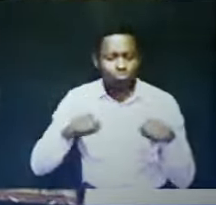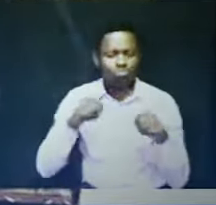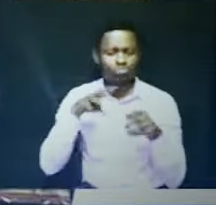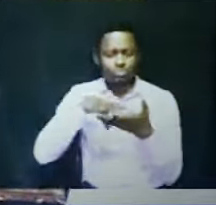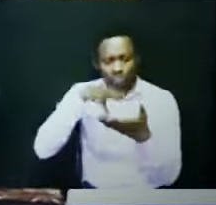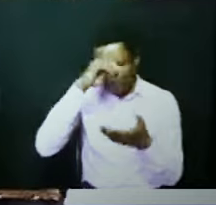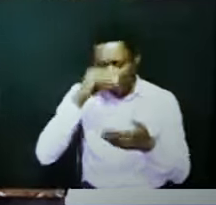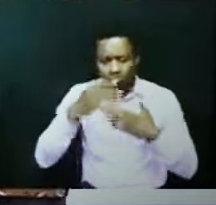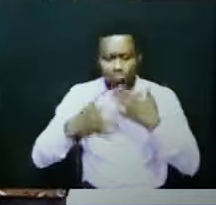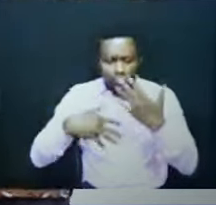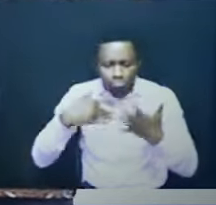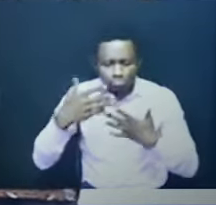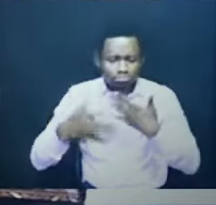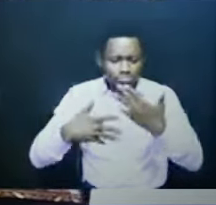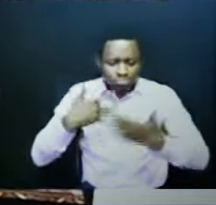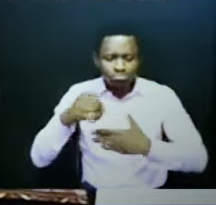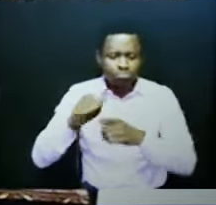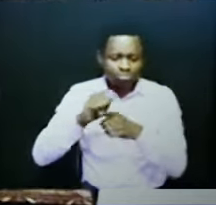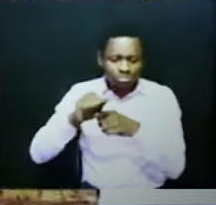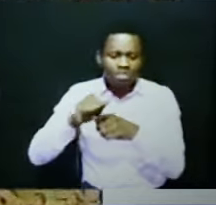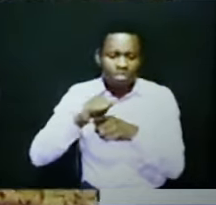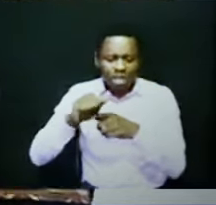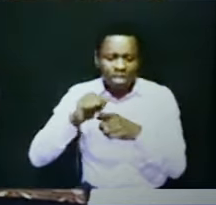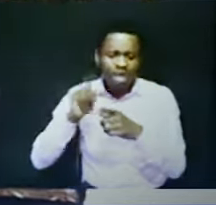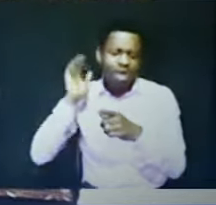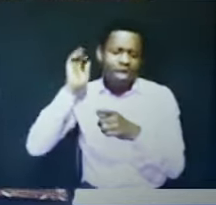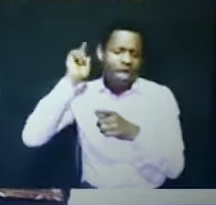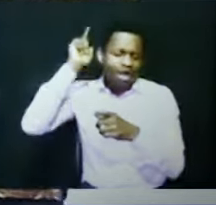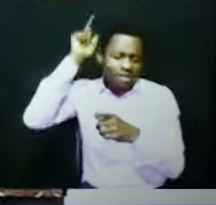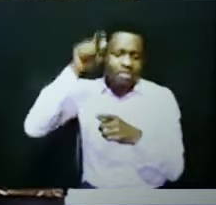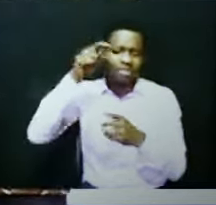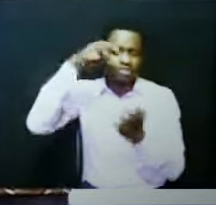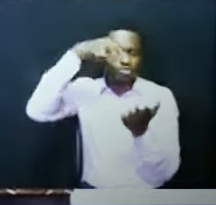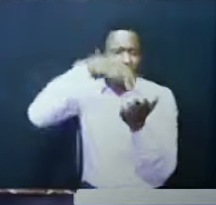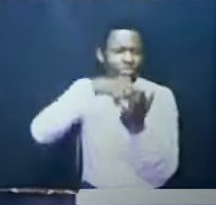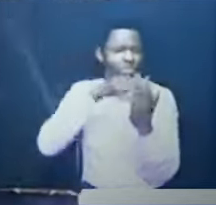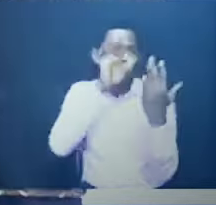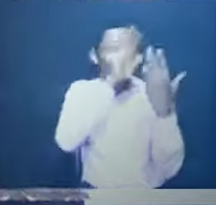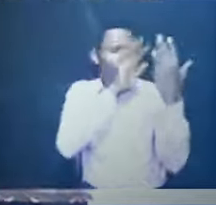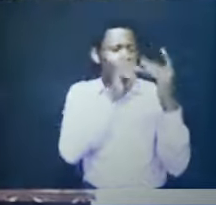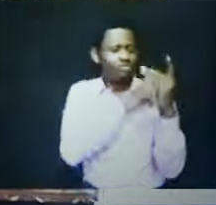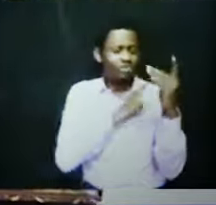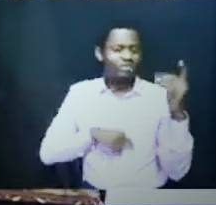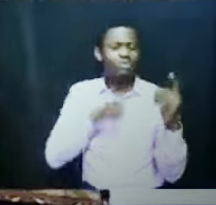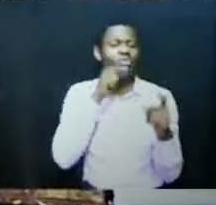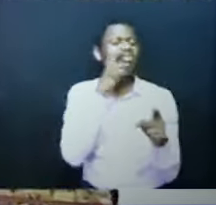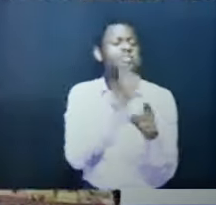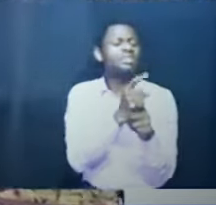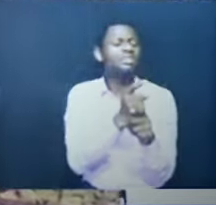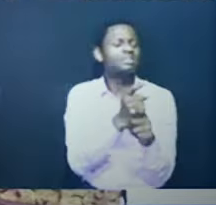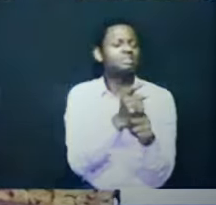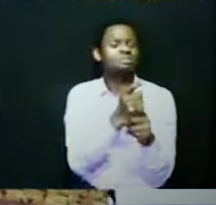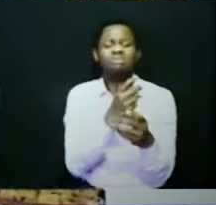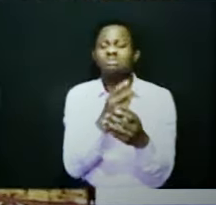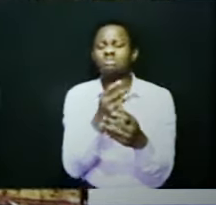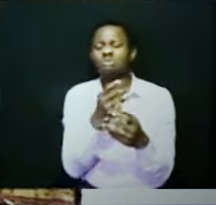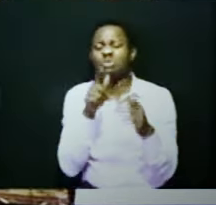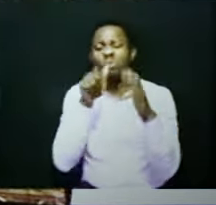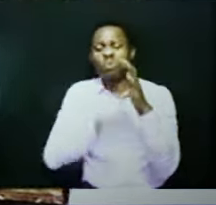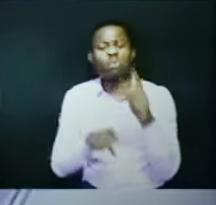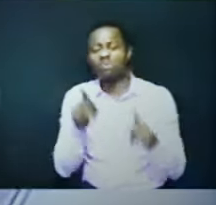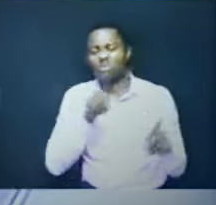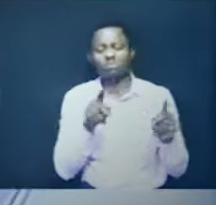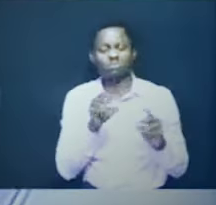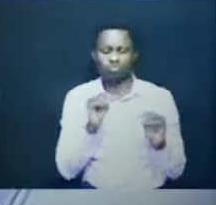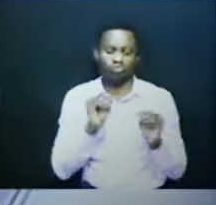to you stand before kings. Na o be jina ahemfo anim. Not before me amen. Enyem papa hwe kwa anim. Not before